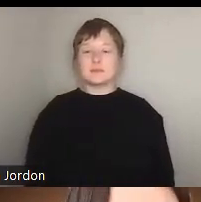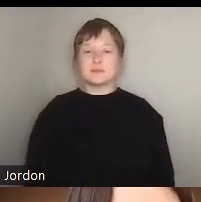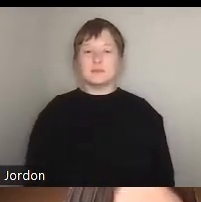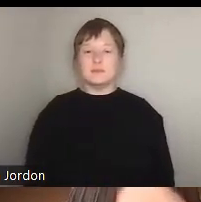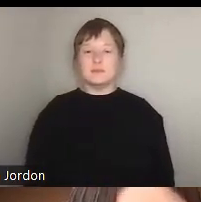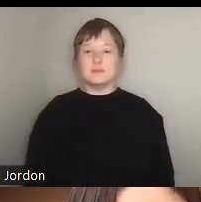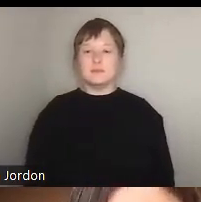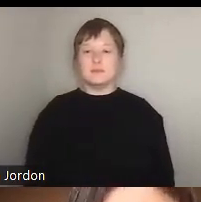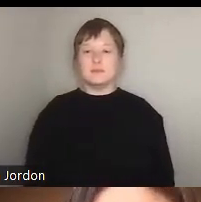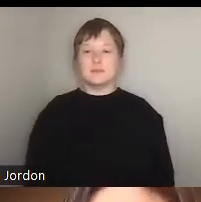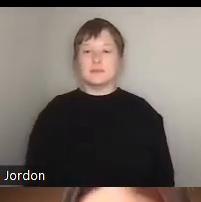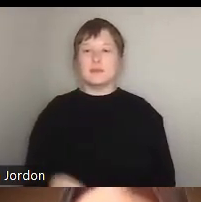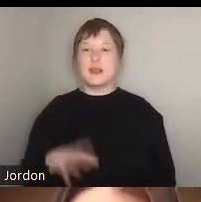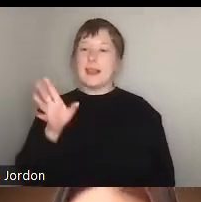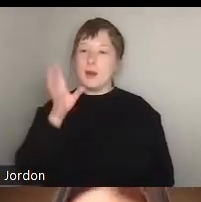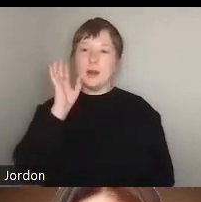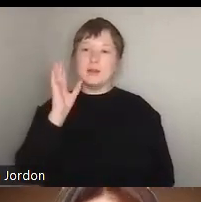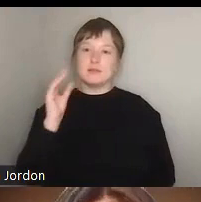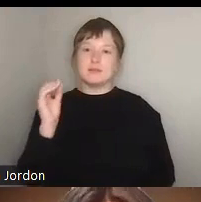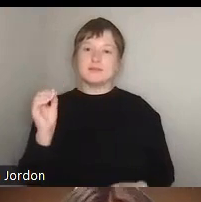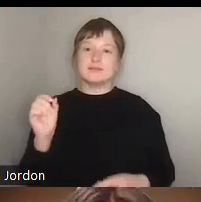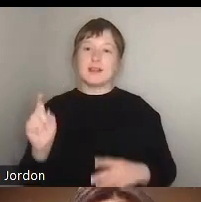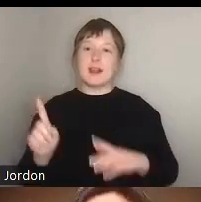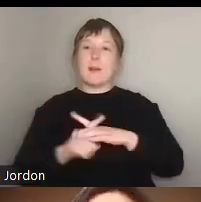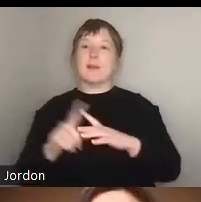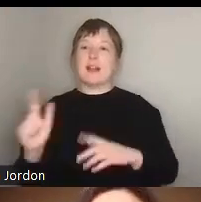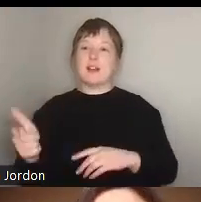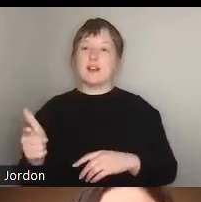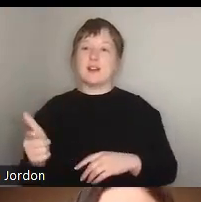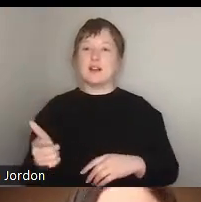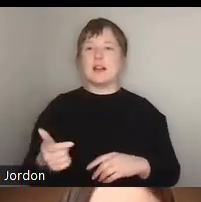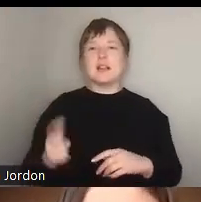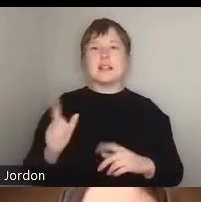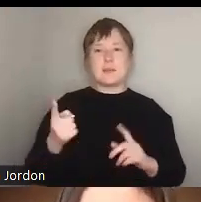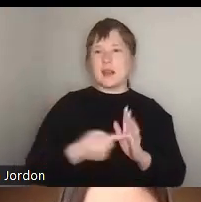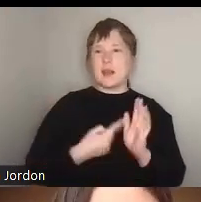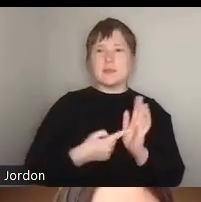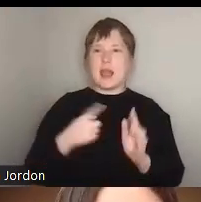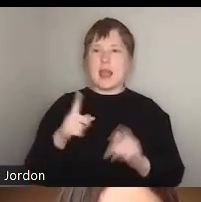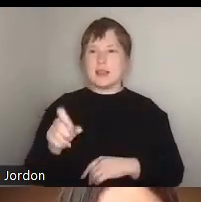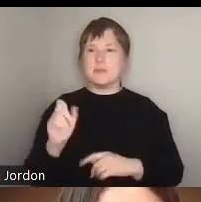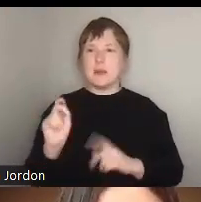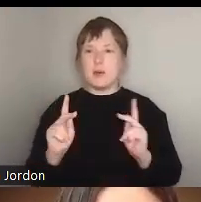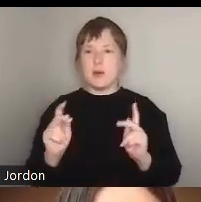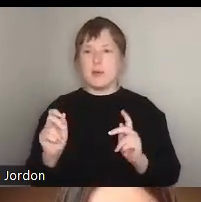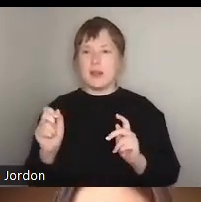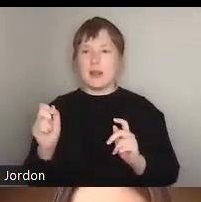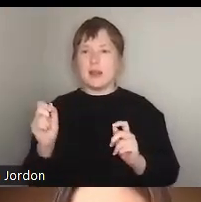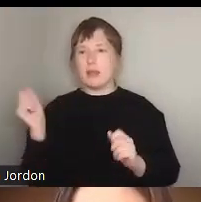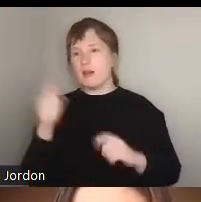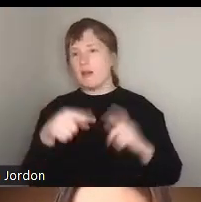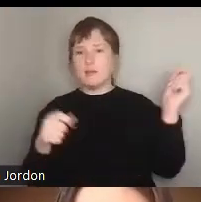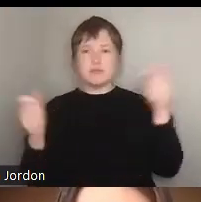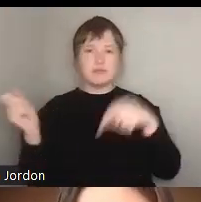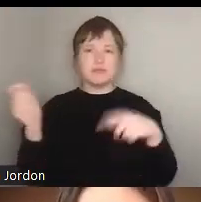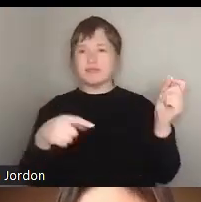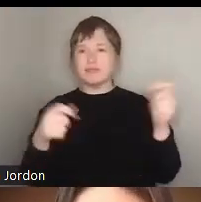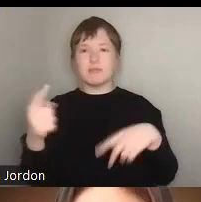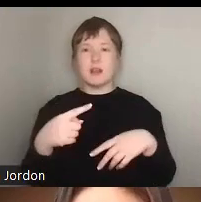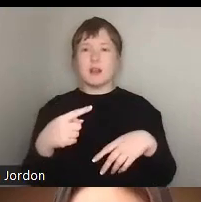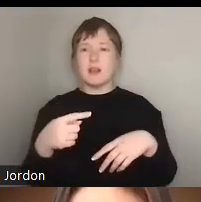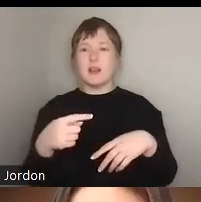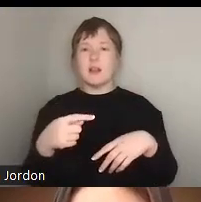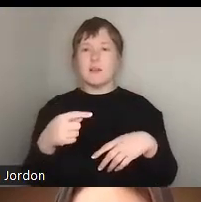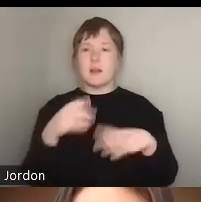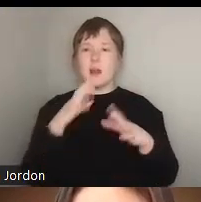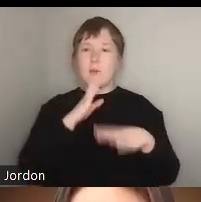That's going to come up on the slides. Other times when I ask this, people throw out answers and like, yeah, a lot of the things that you would expect as being one of the reasons why it does